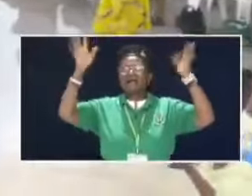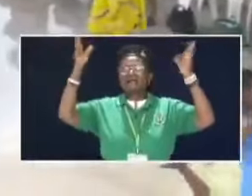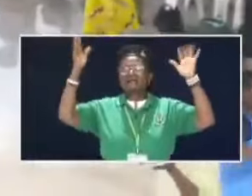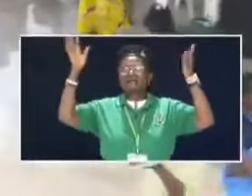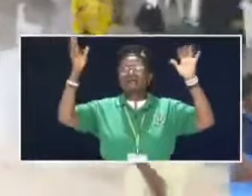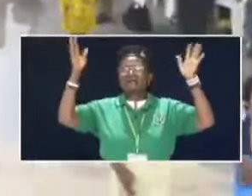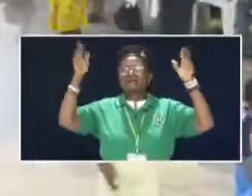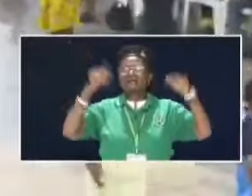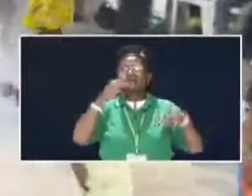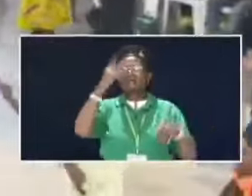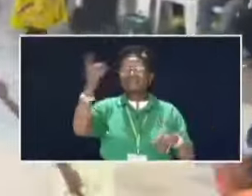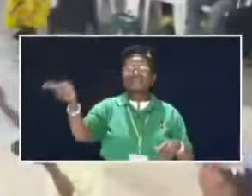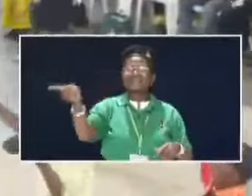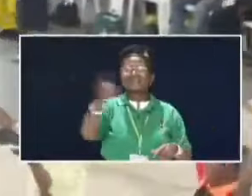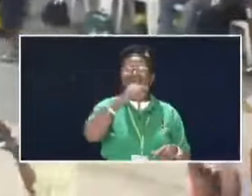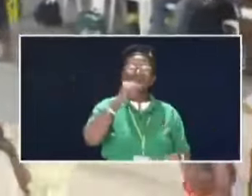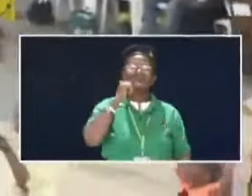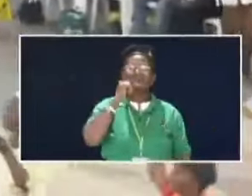see you tomorrow.